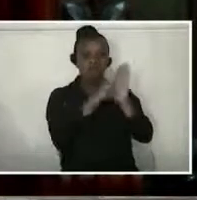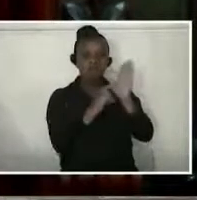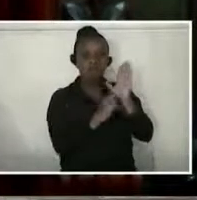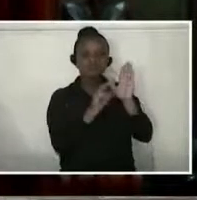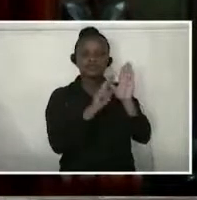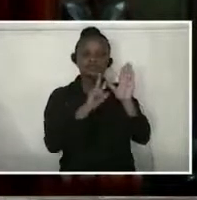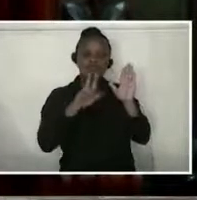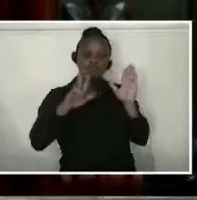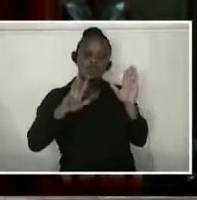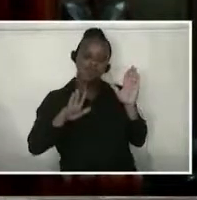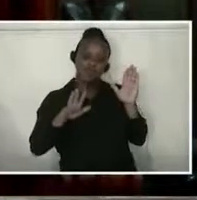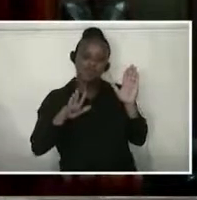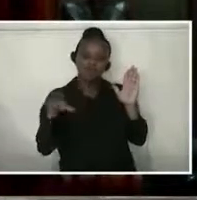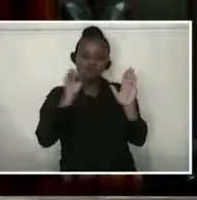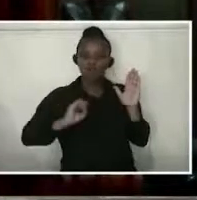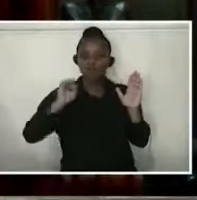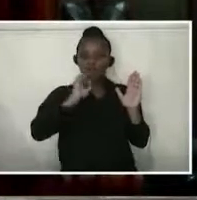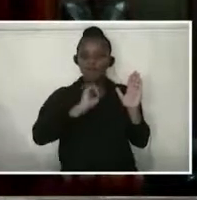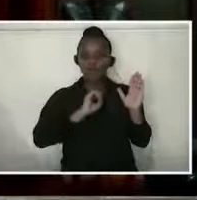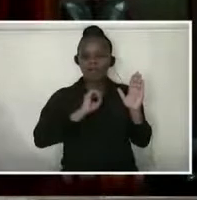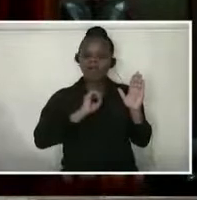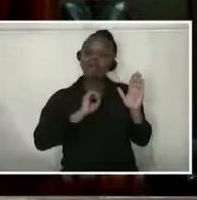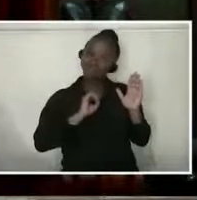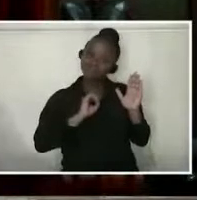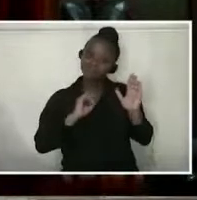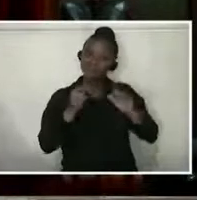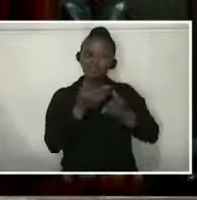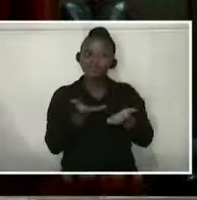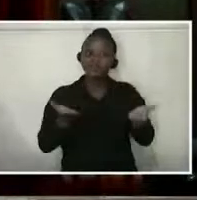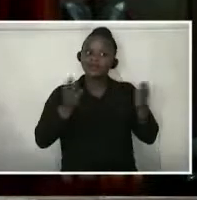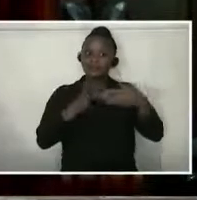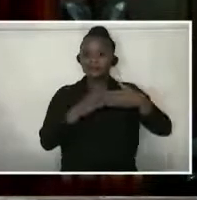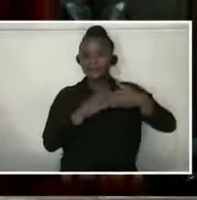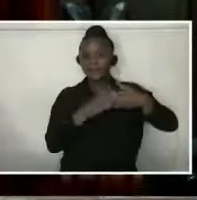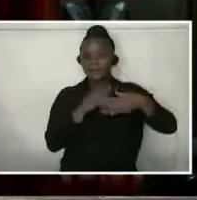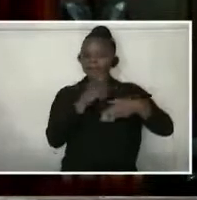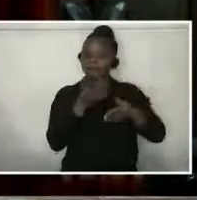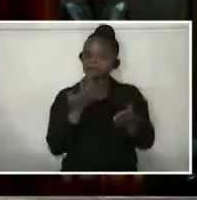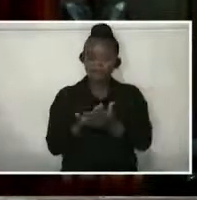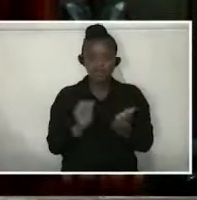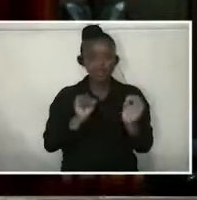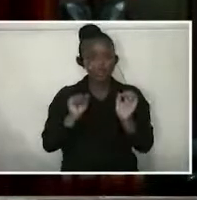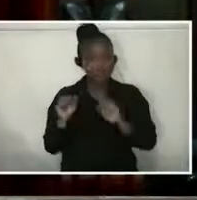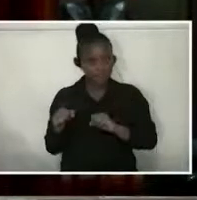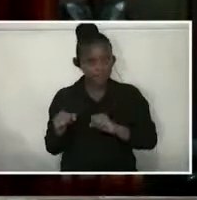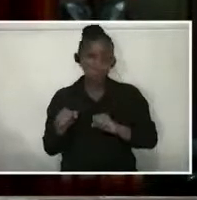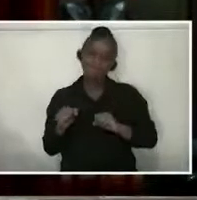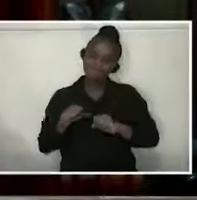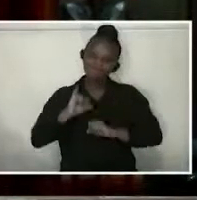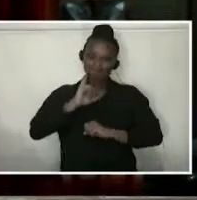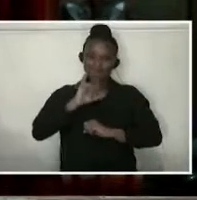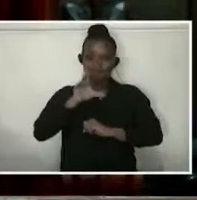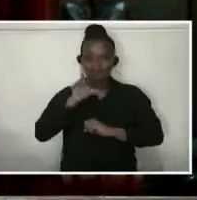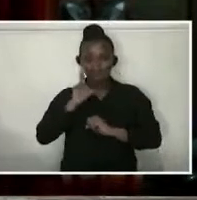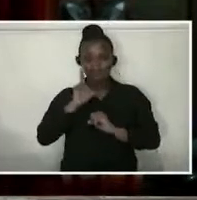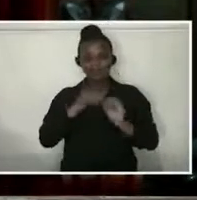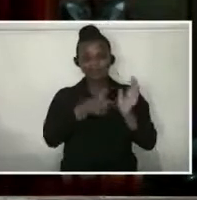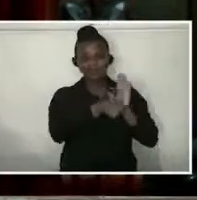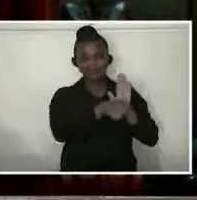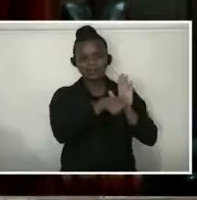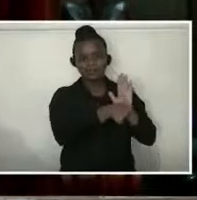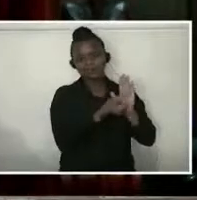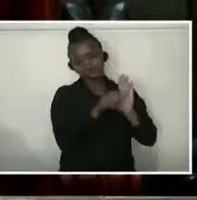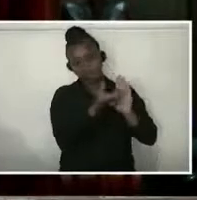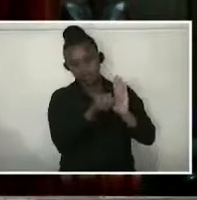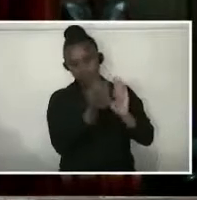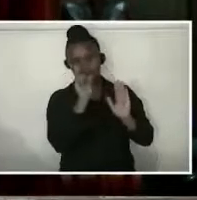confirm and give their ID details. I am also informed by the protocol staff that honourable members are